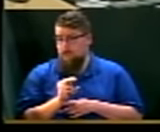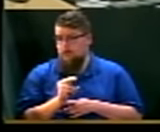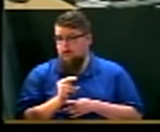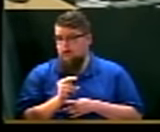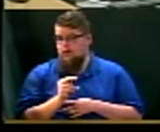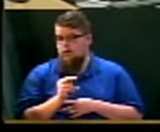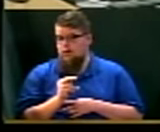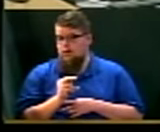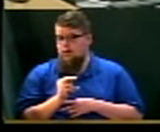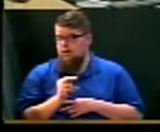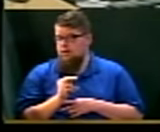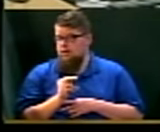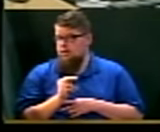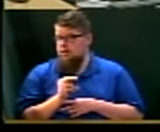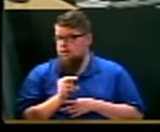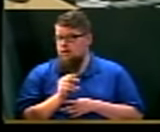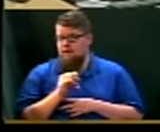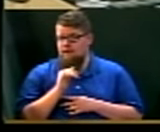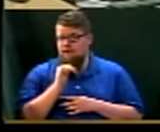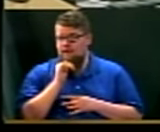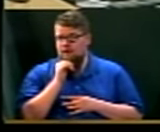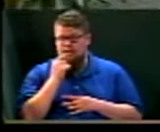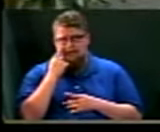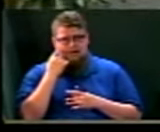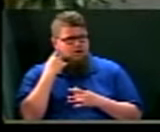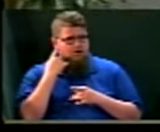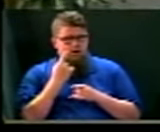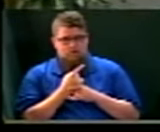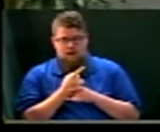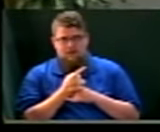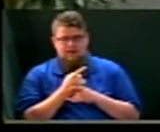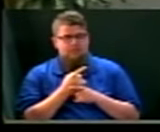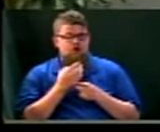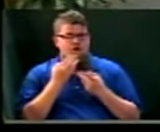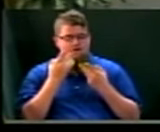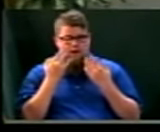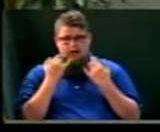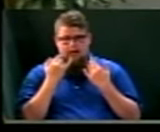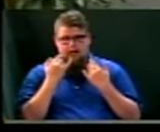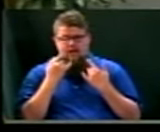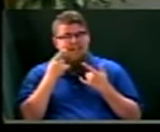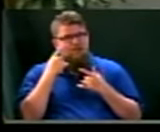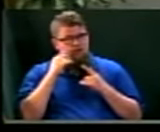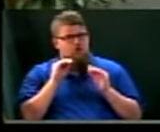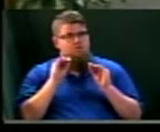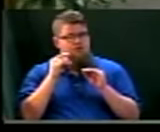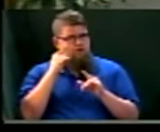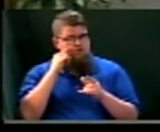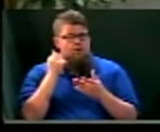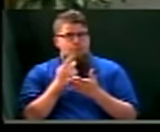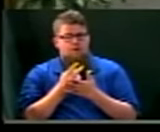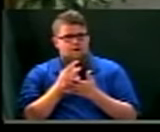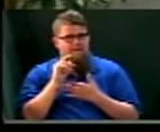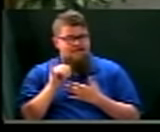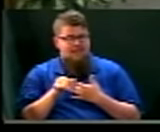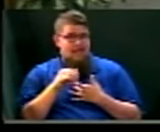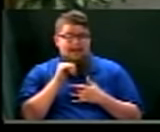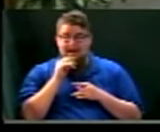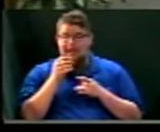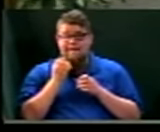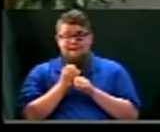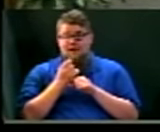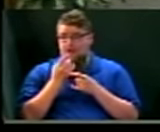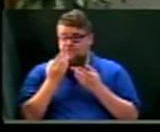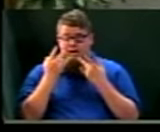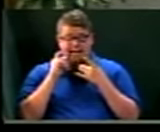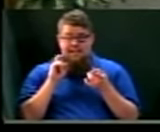I don't think that was, Ms. Fugit's was made in the form of a friendly amendment. To approve it, I think. Yeah, I did not make a friendly amendment. I